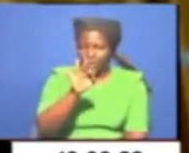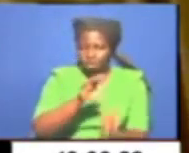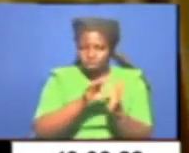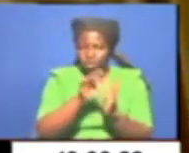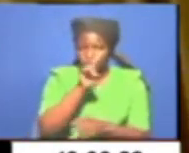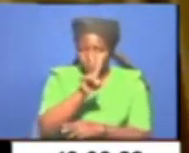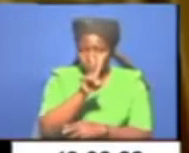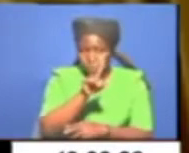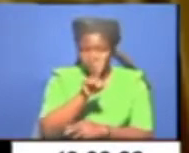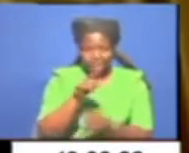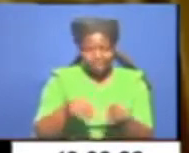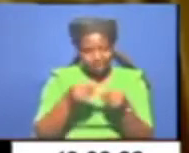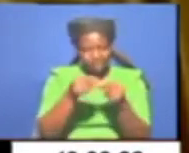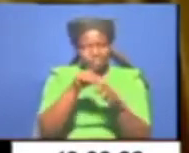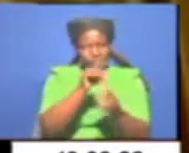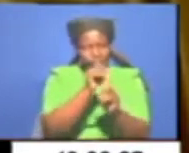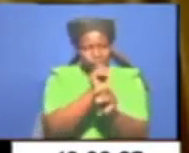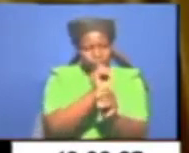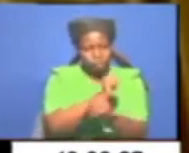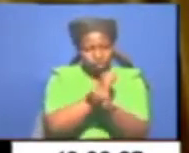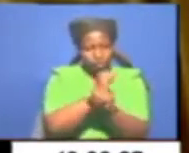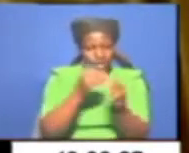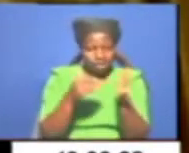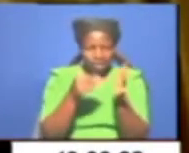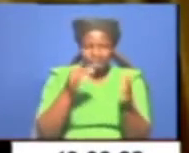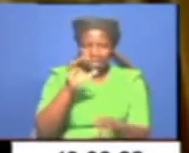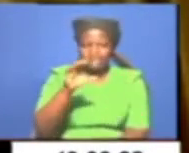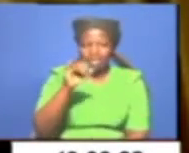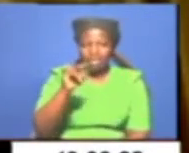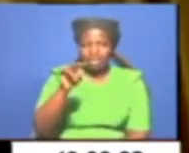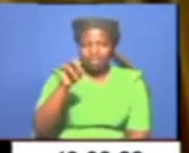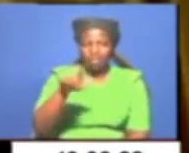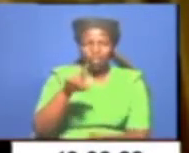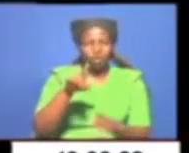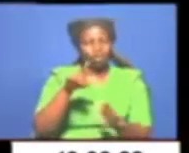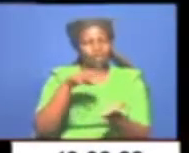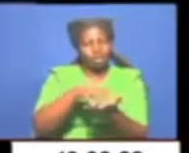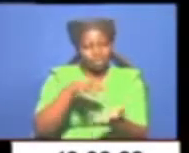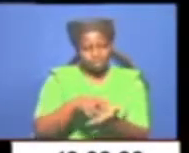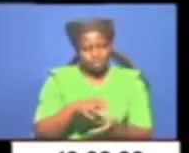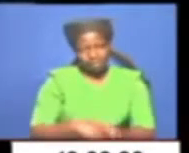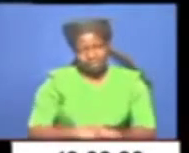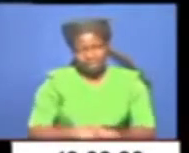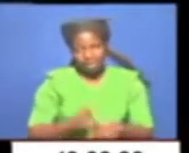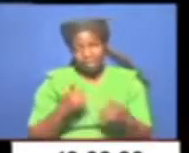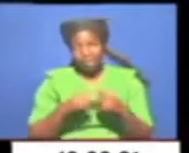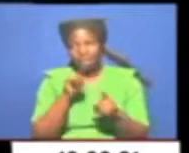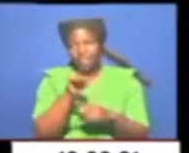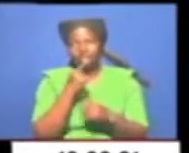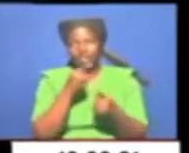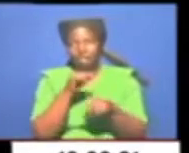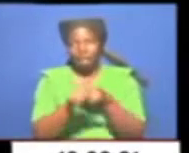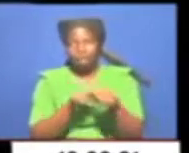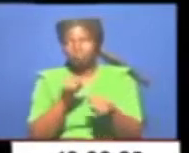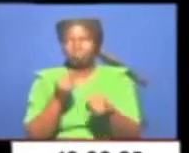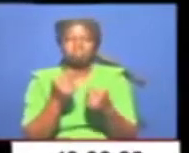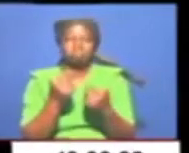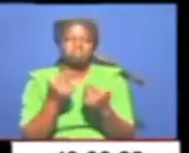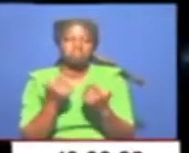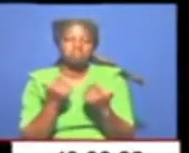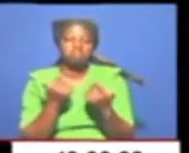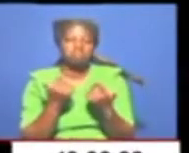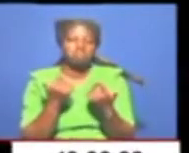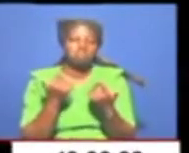immunity against civil proceedings being instituted against him. It doesn't talk about immunity against